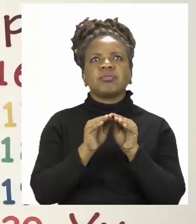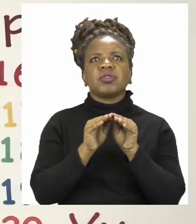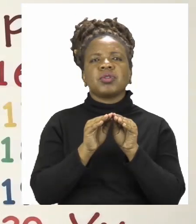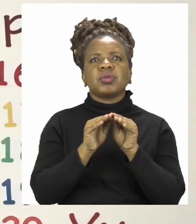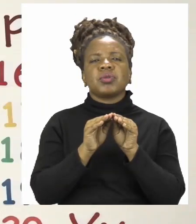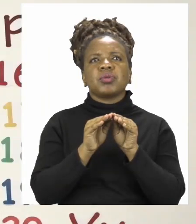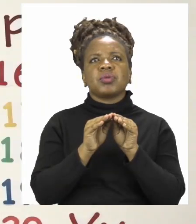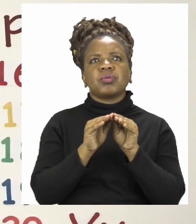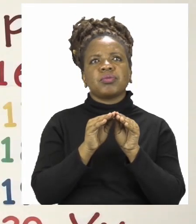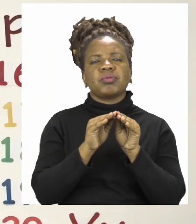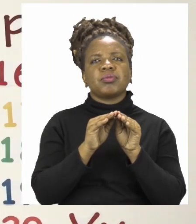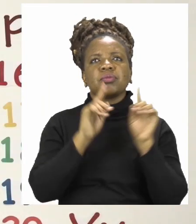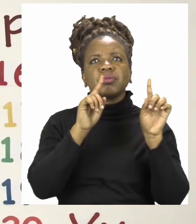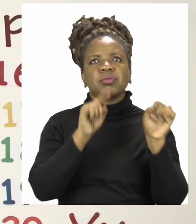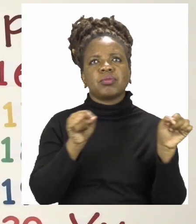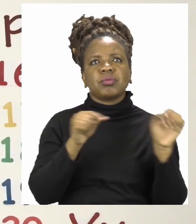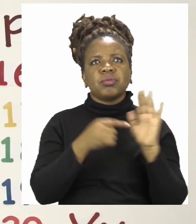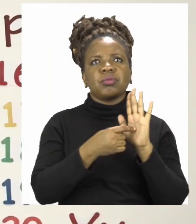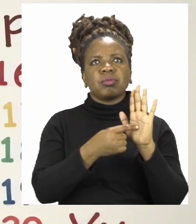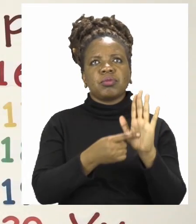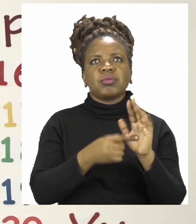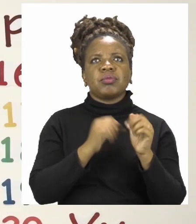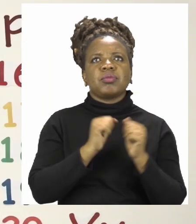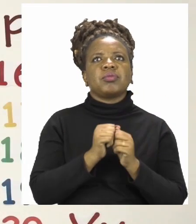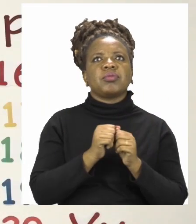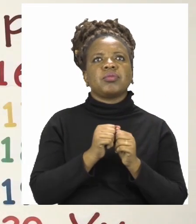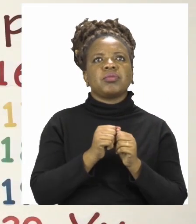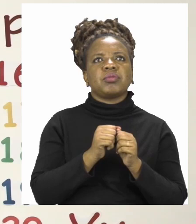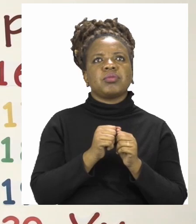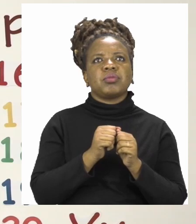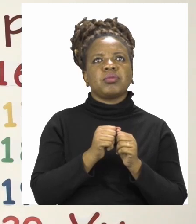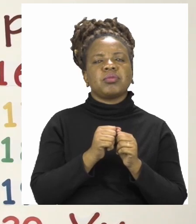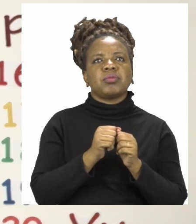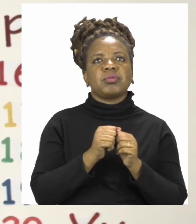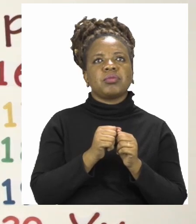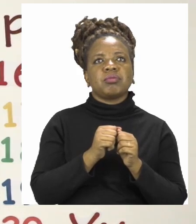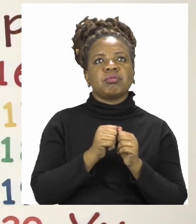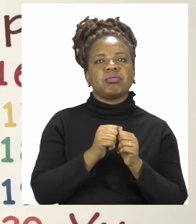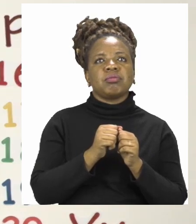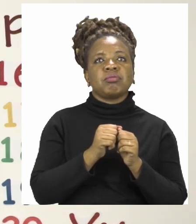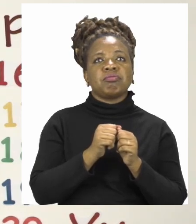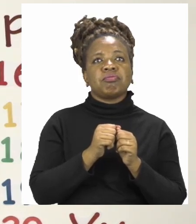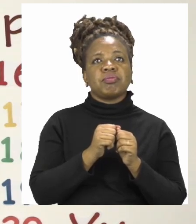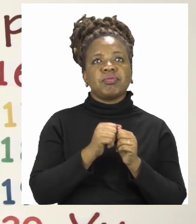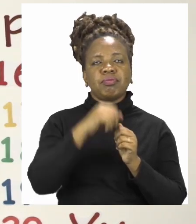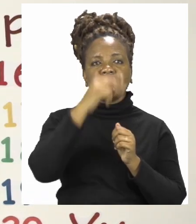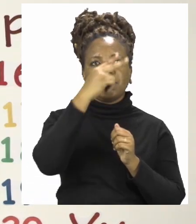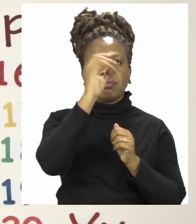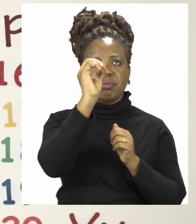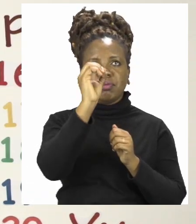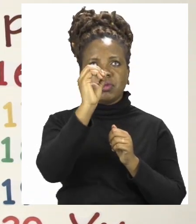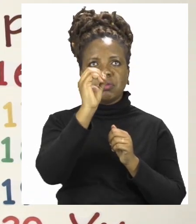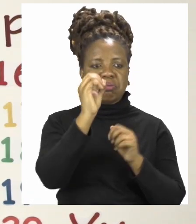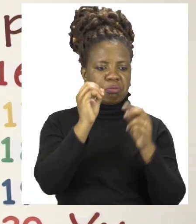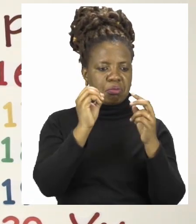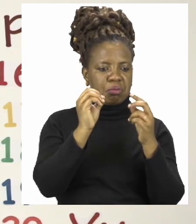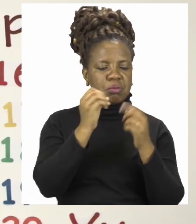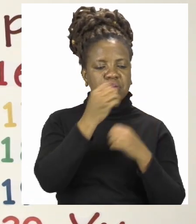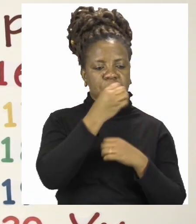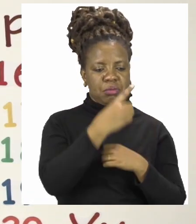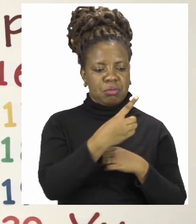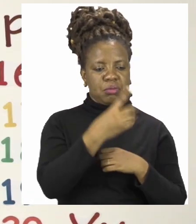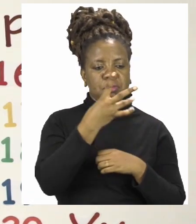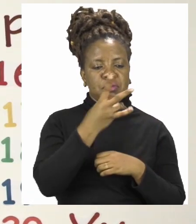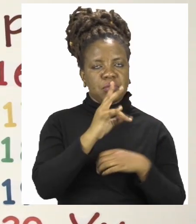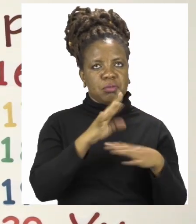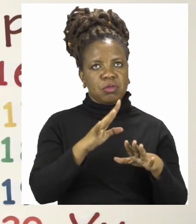answer, we are going to use the counting on method. Now we know we have 17 already, so we need to